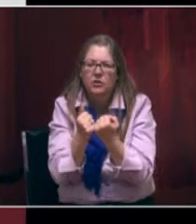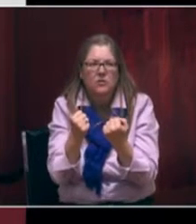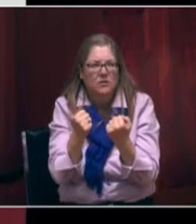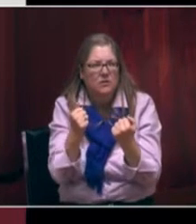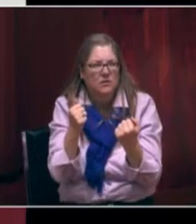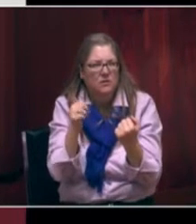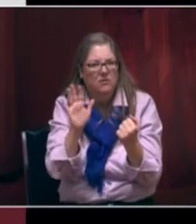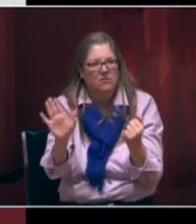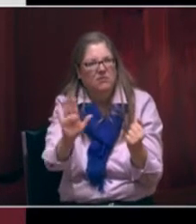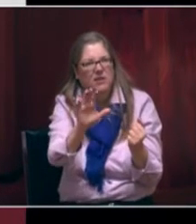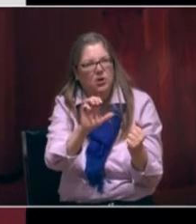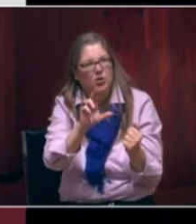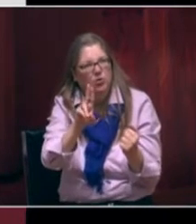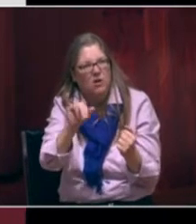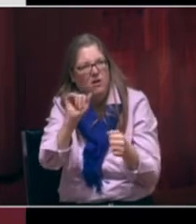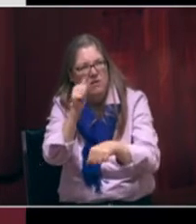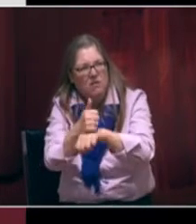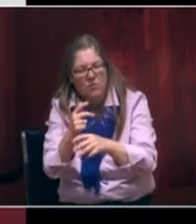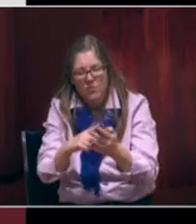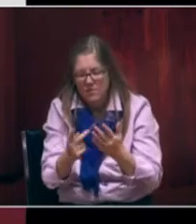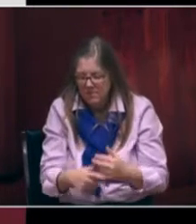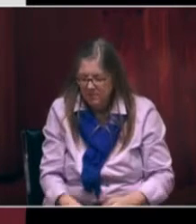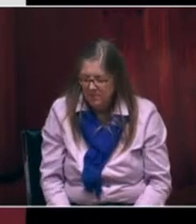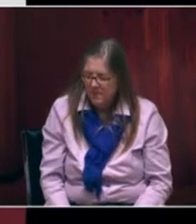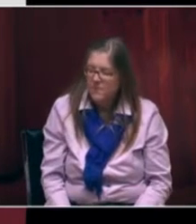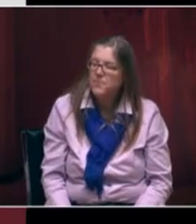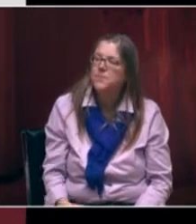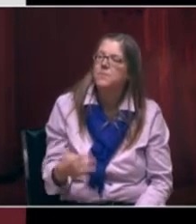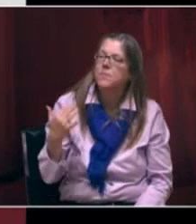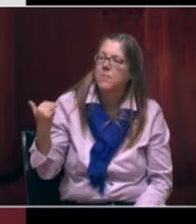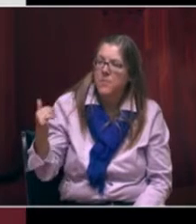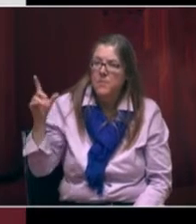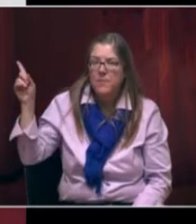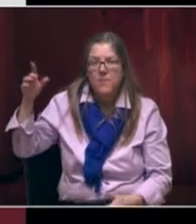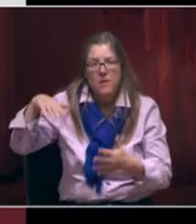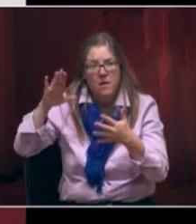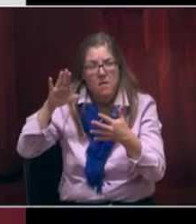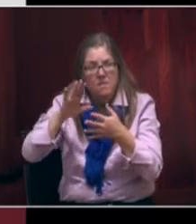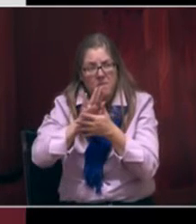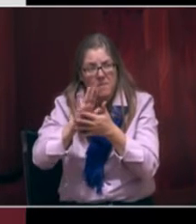this program. Now, let's focus our attention to the top portion of this slide.